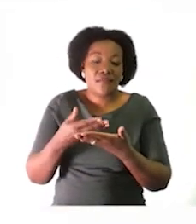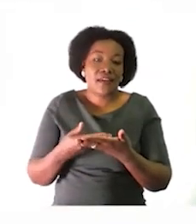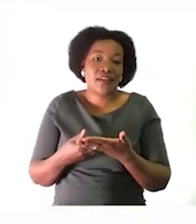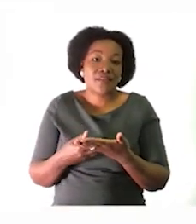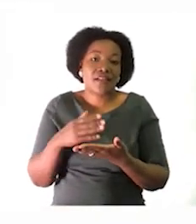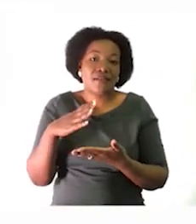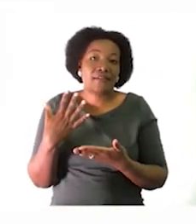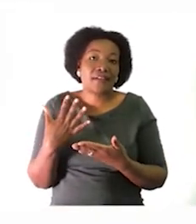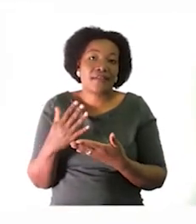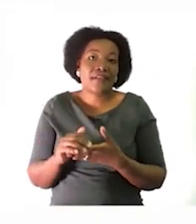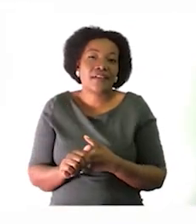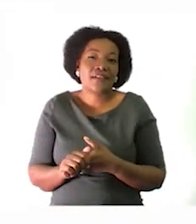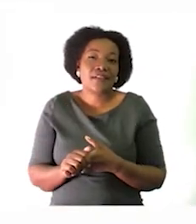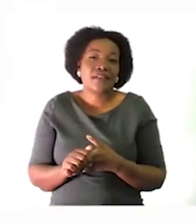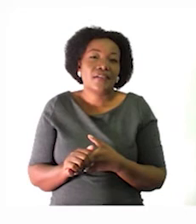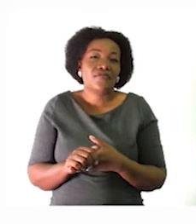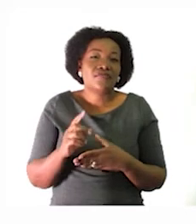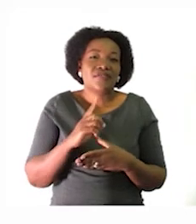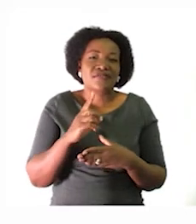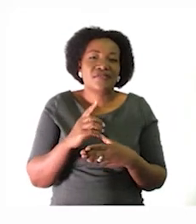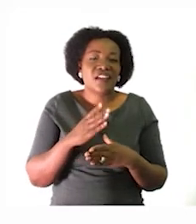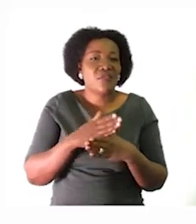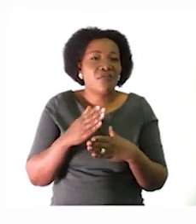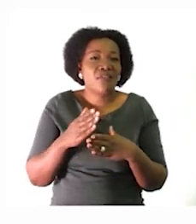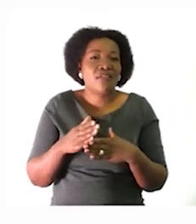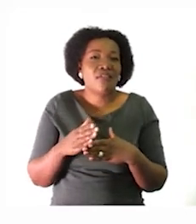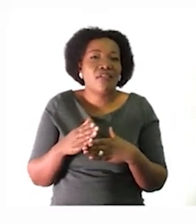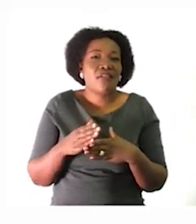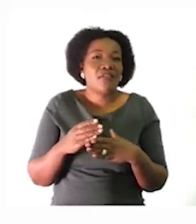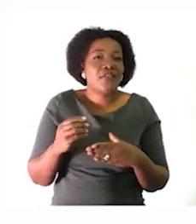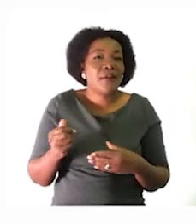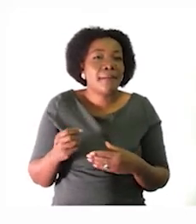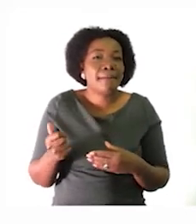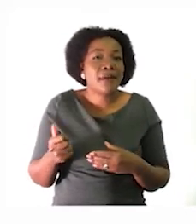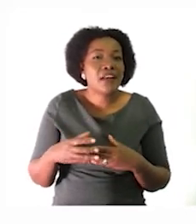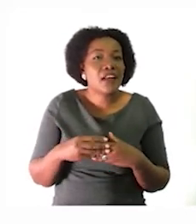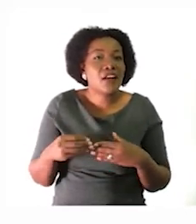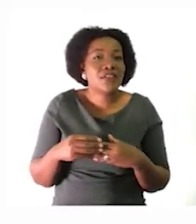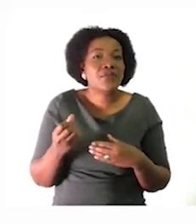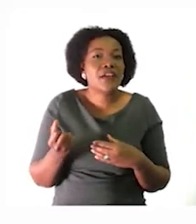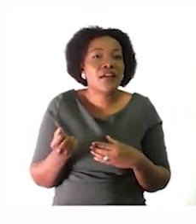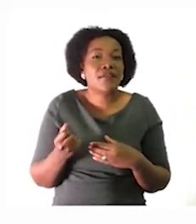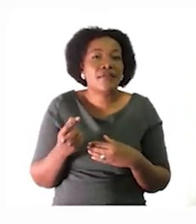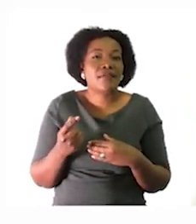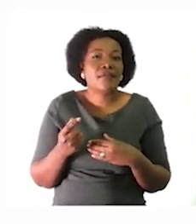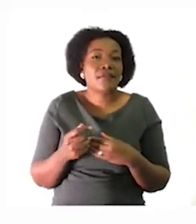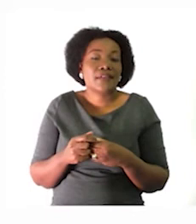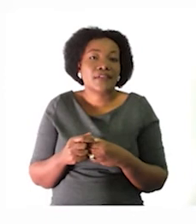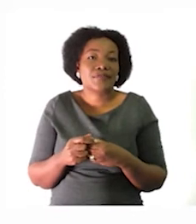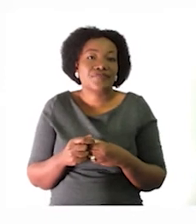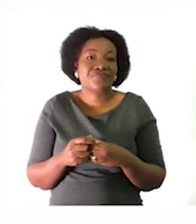5, whereby we have to calculate all the money notes that are given to us there.